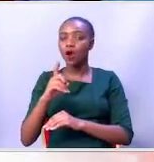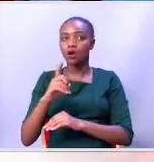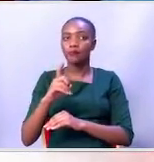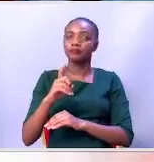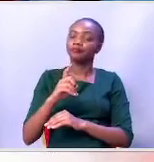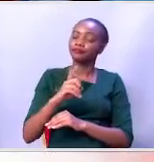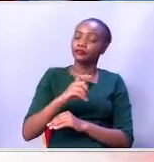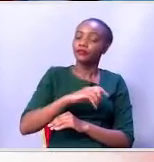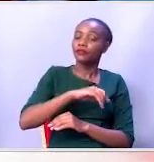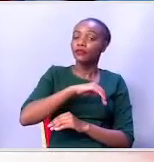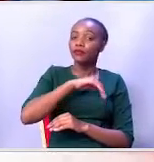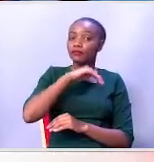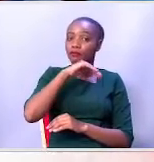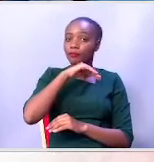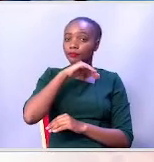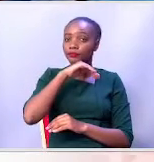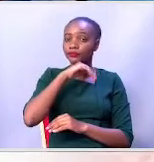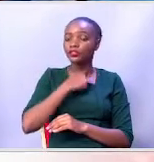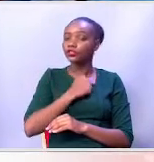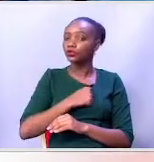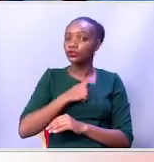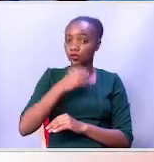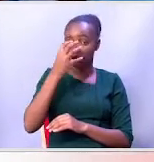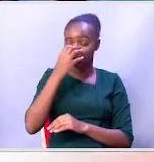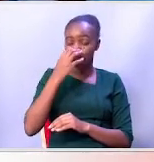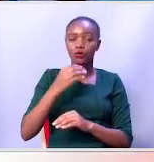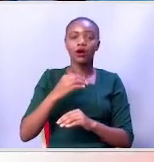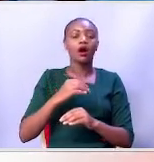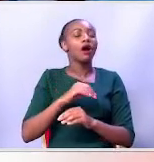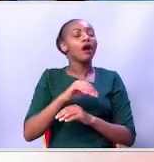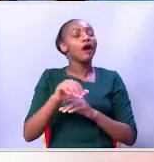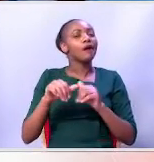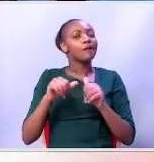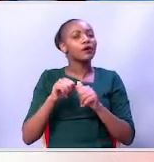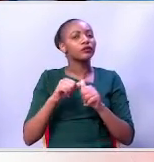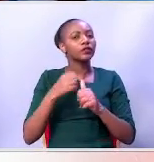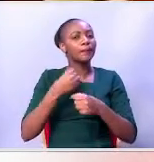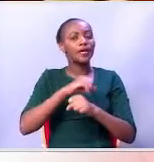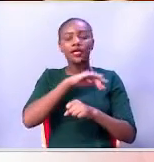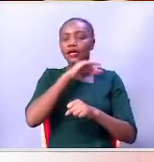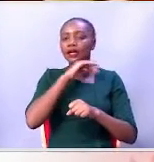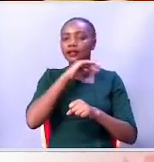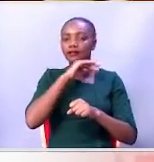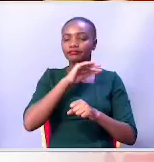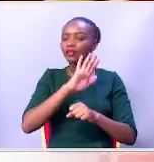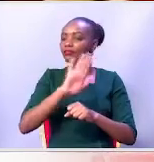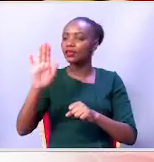nemesis against making Raila their campaign agenda and instead they should sell their policies.